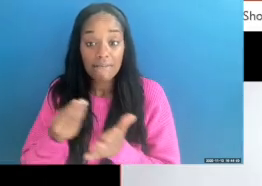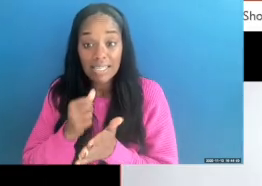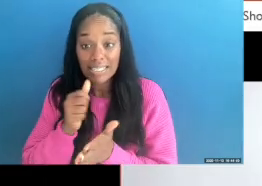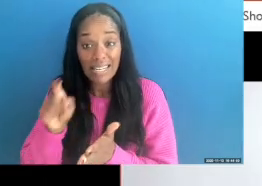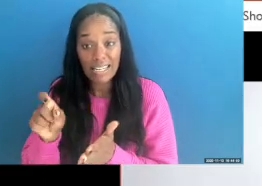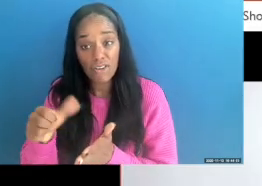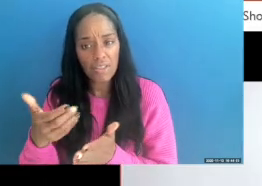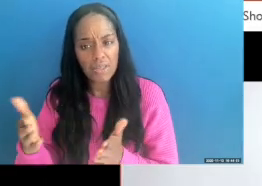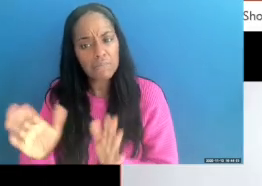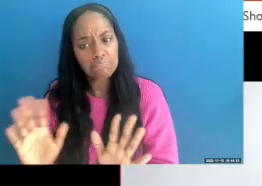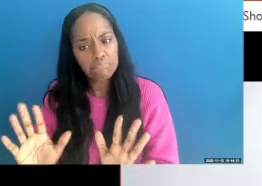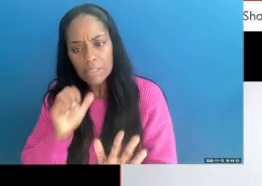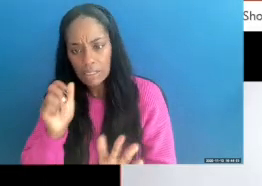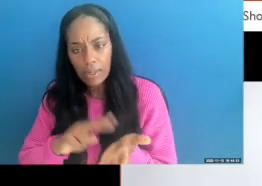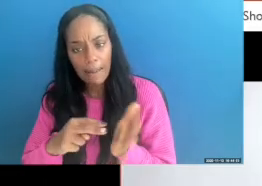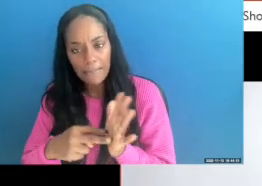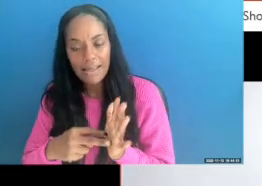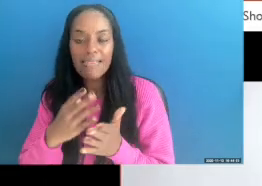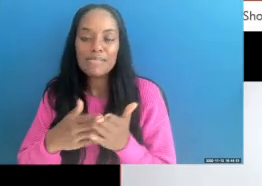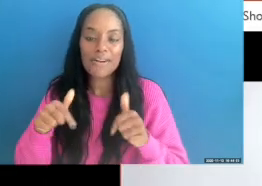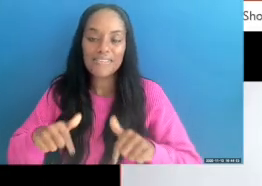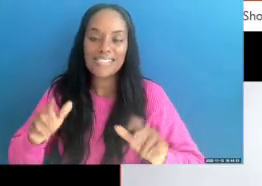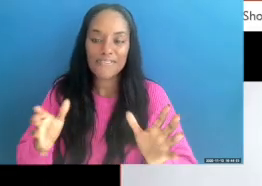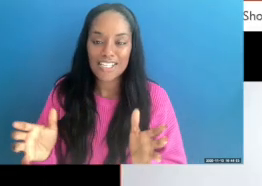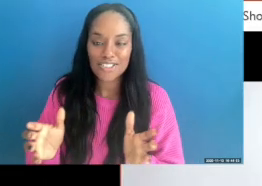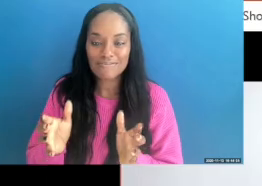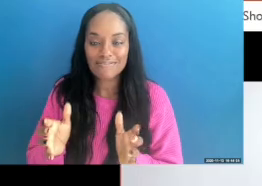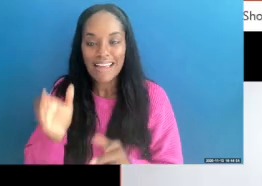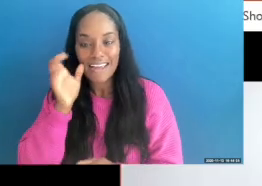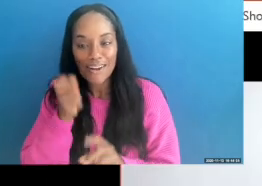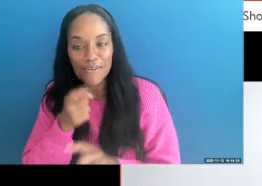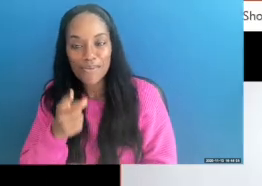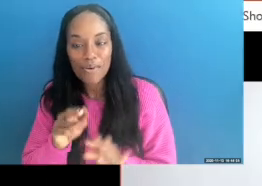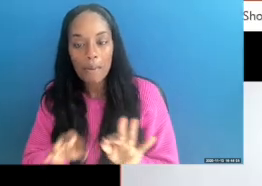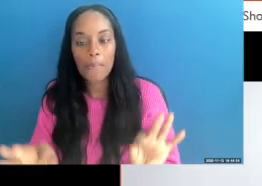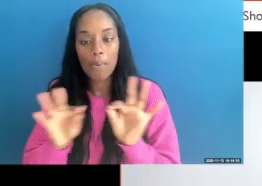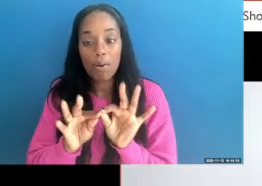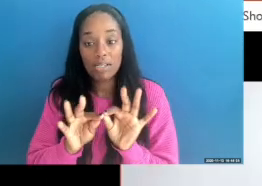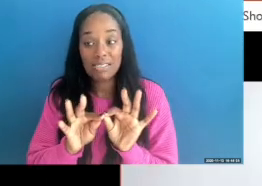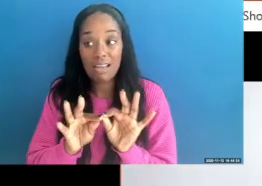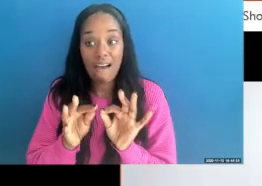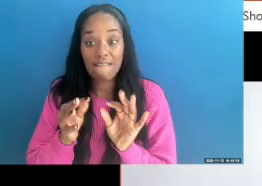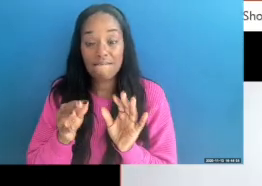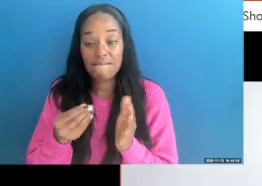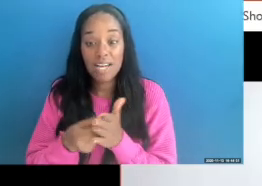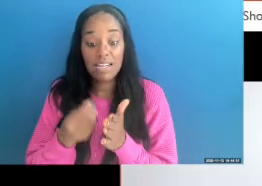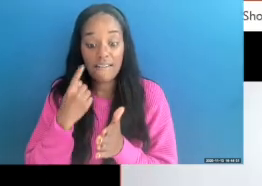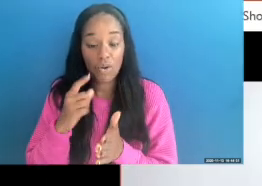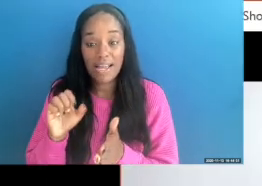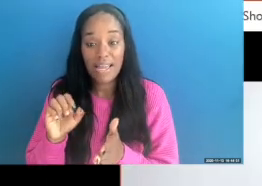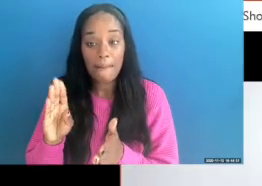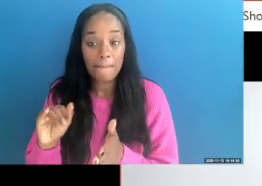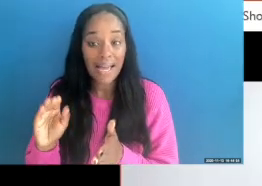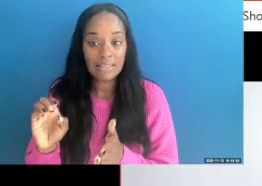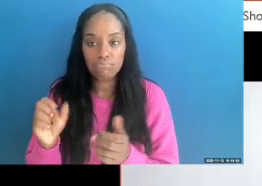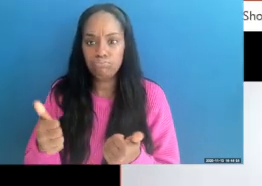conversation. But that's not to say that funding isn't needed for other things. And that's part of what this conversation is about. So hearing from you, the importance